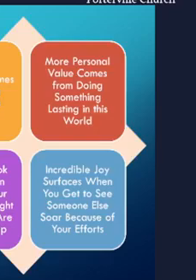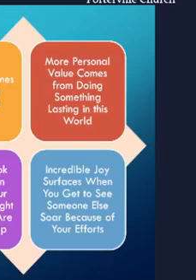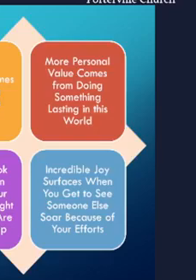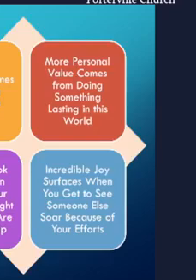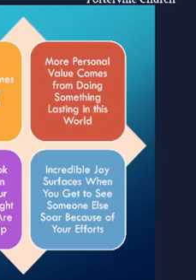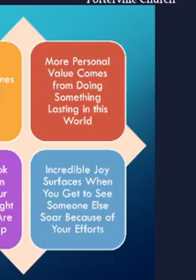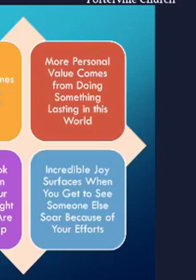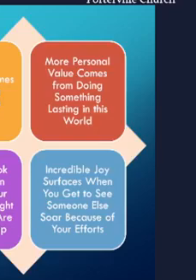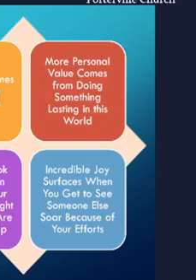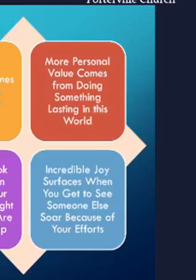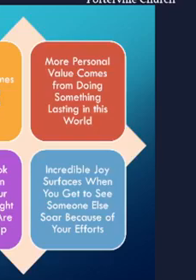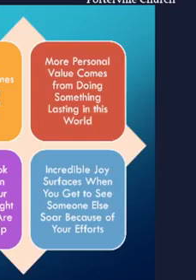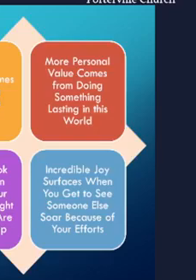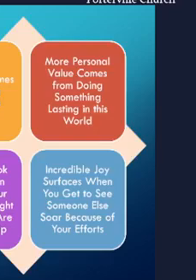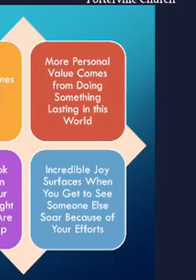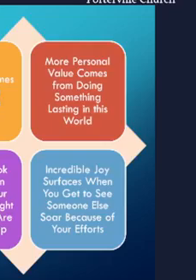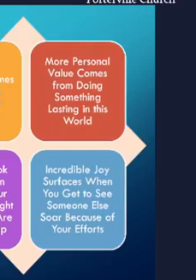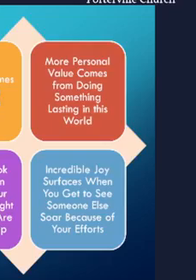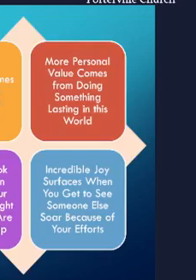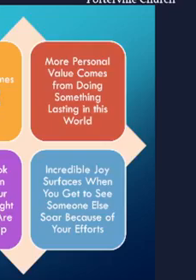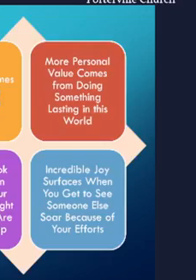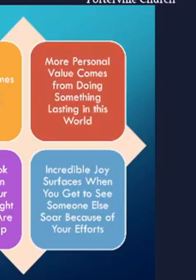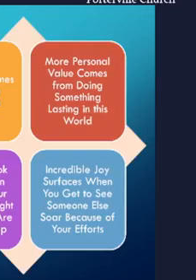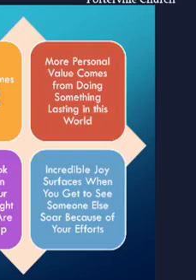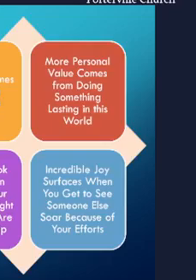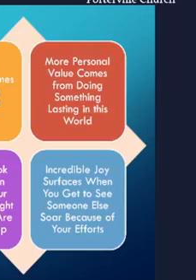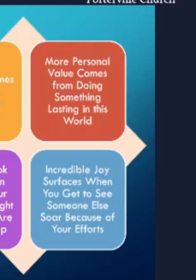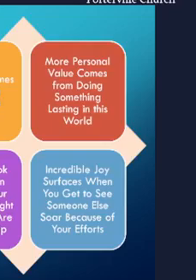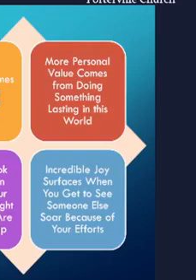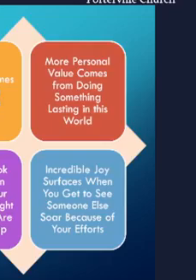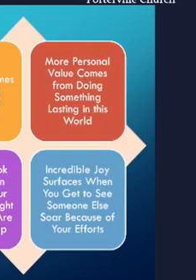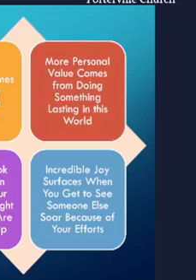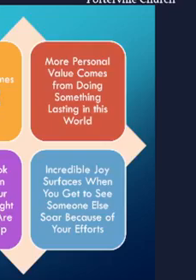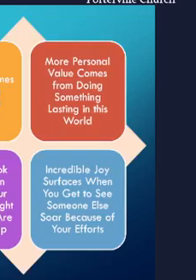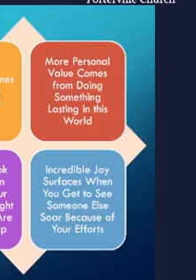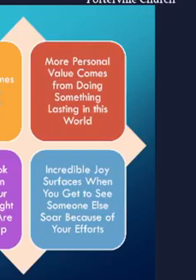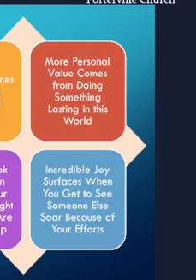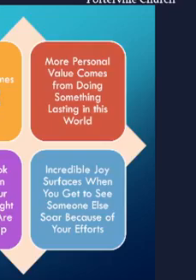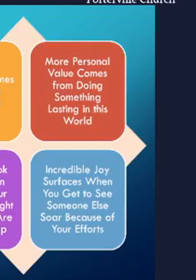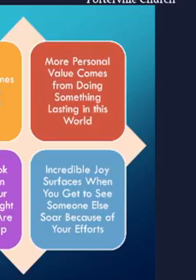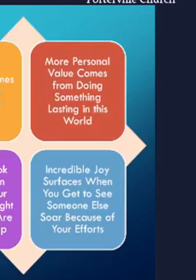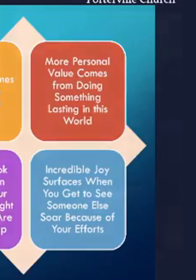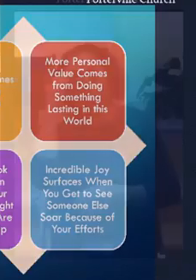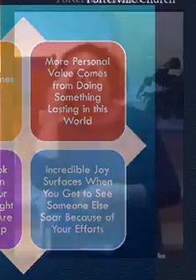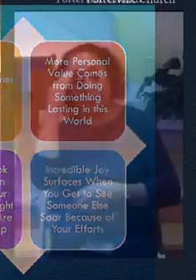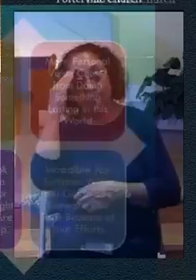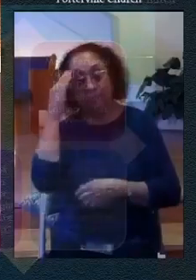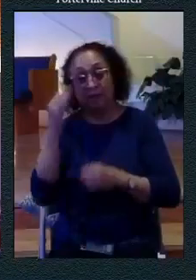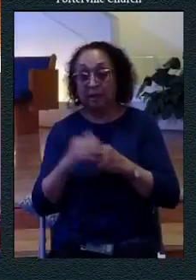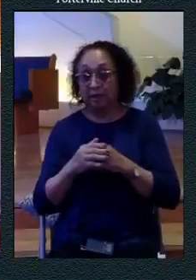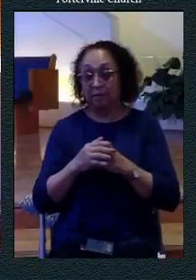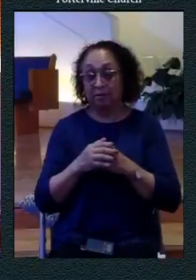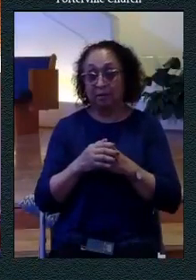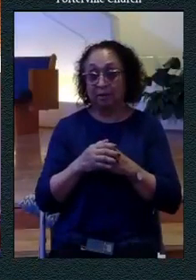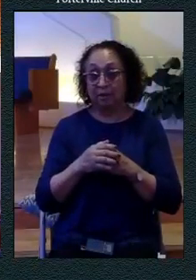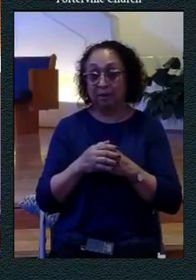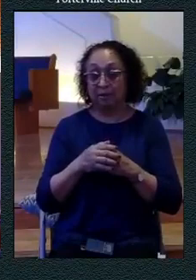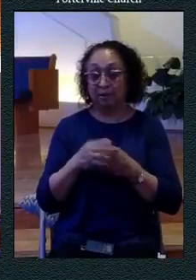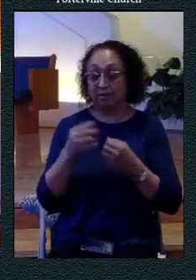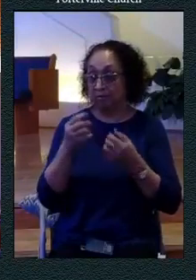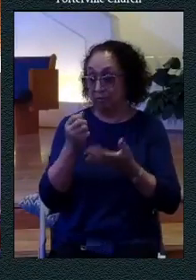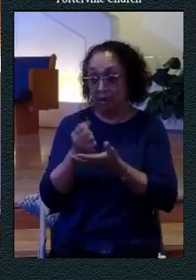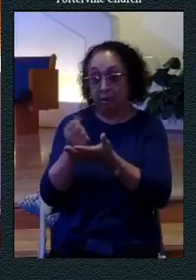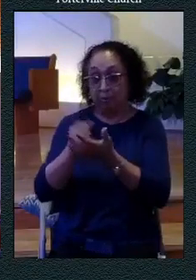an incredible idea. Think about it. There's a better outlook comes when you view your struggles in the light of those you're trying to